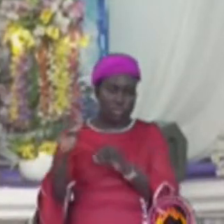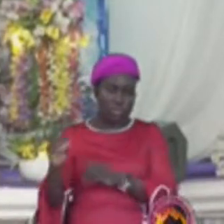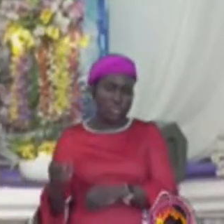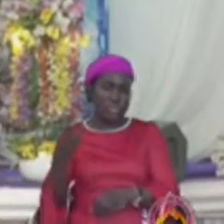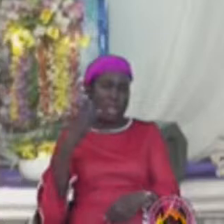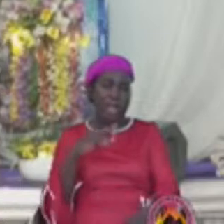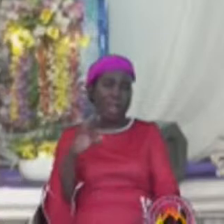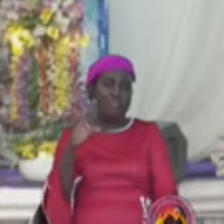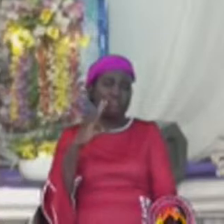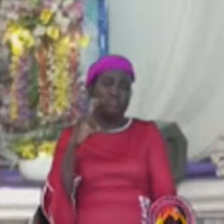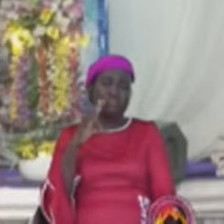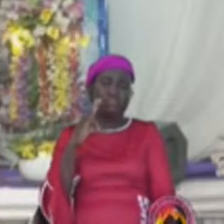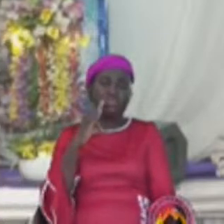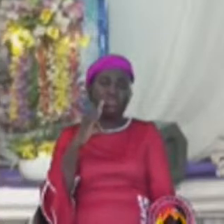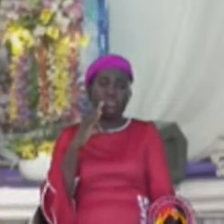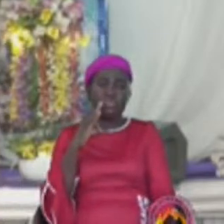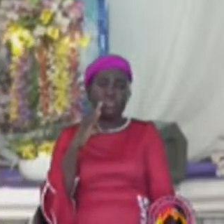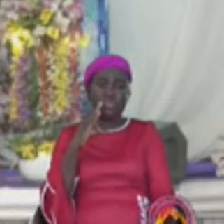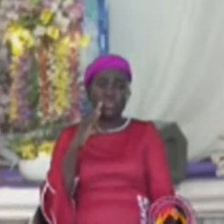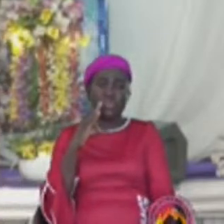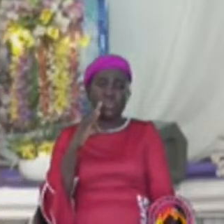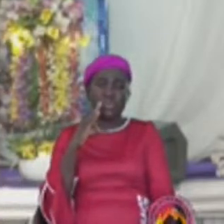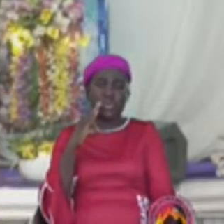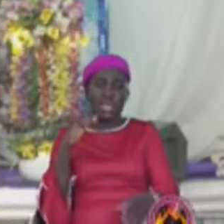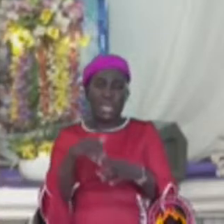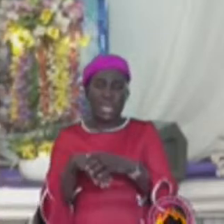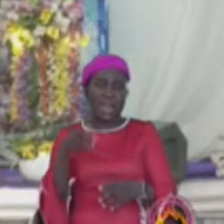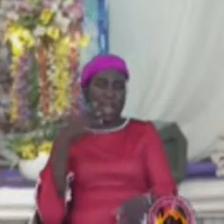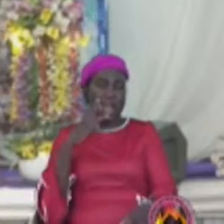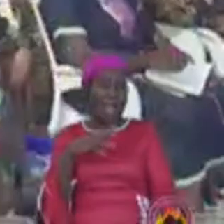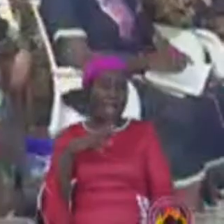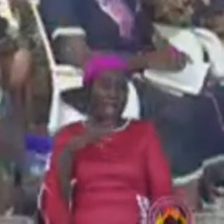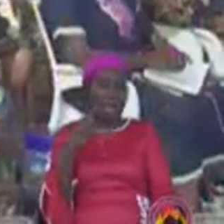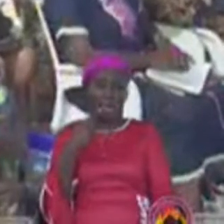soup, she saw a big frog